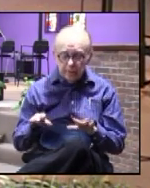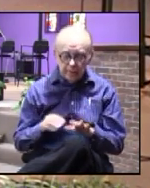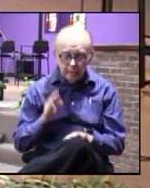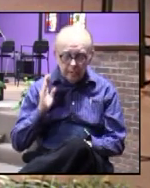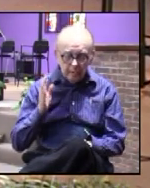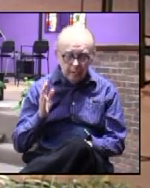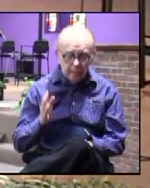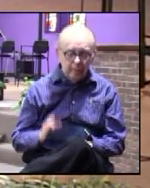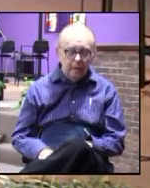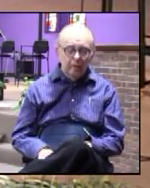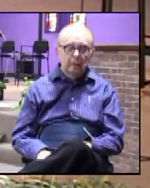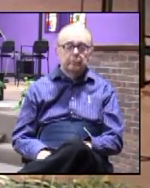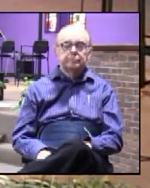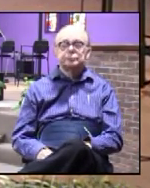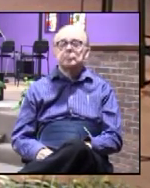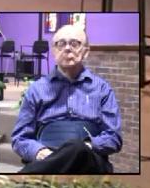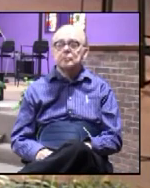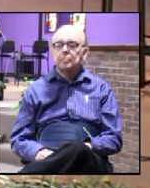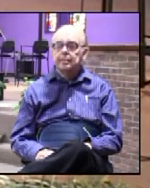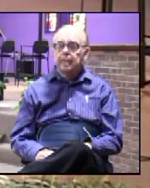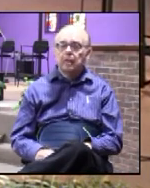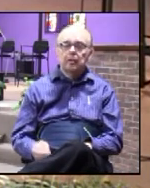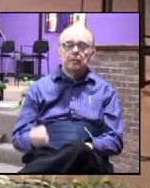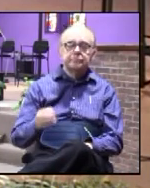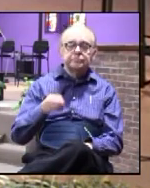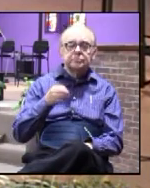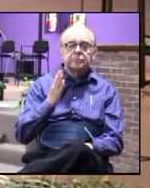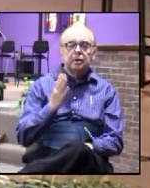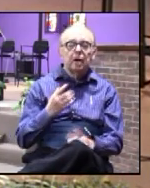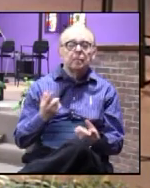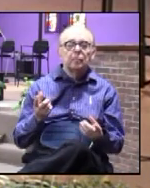Other than that, it ain't going to work. And you know what He did to me?